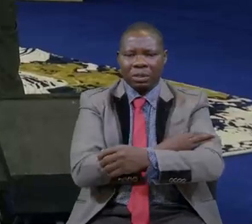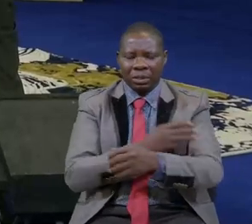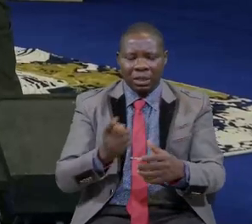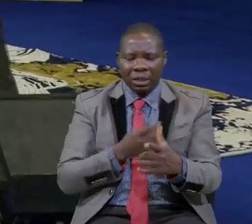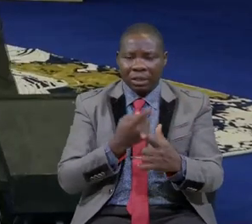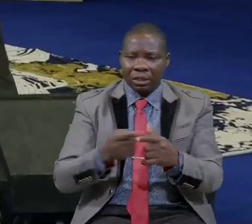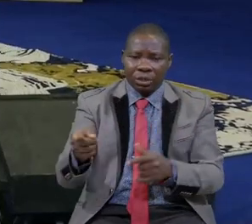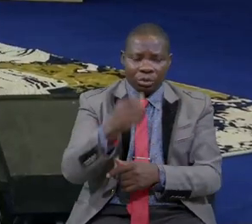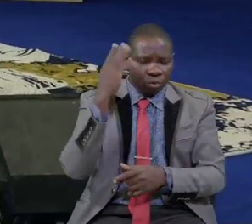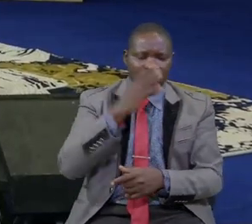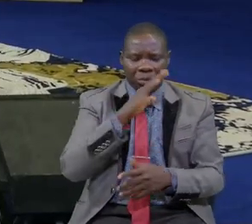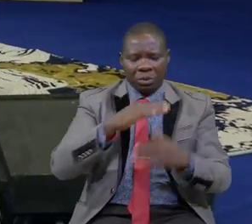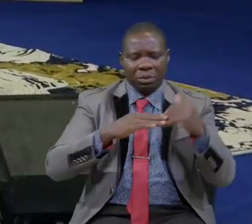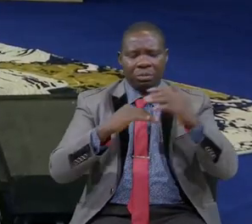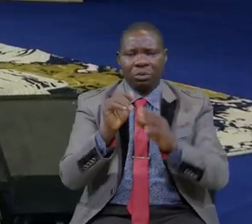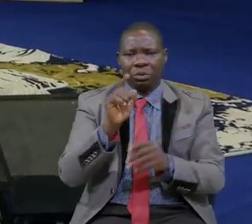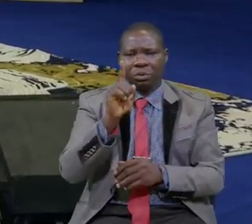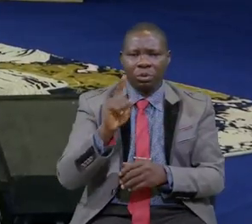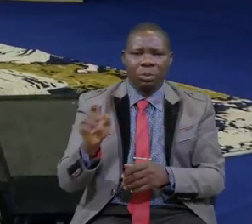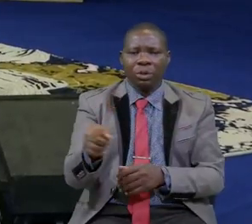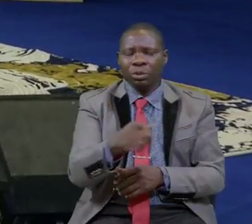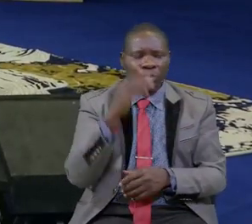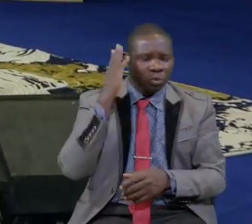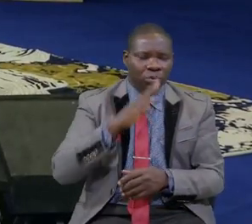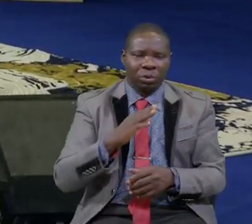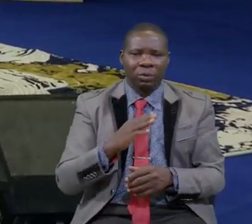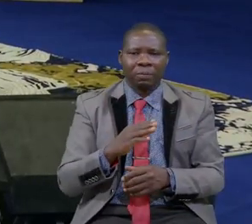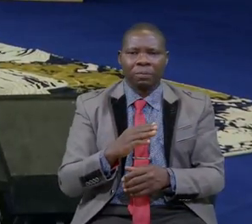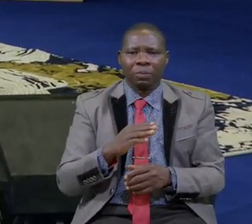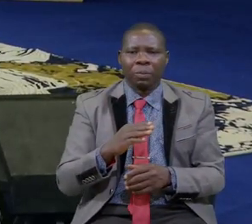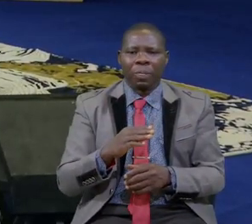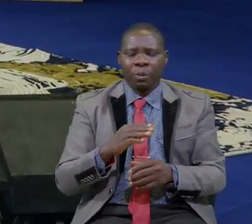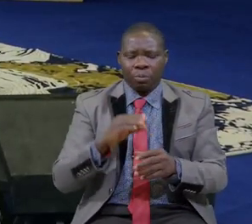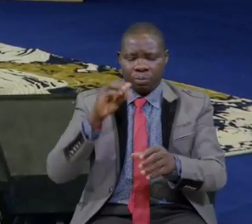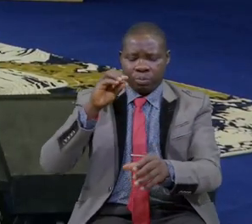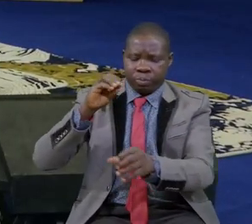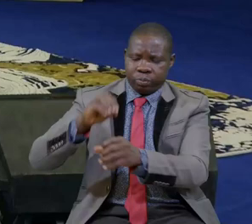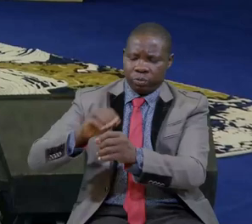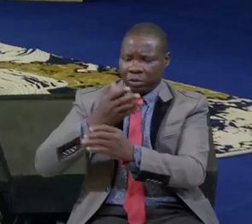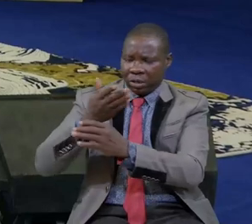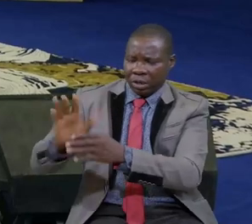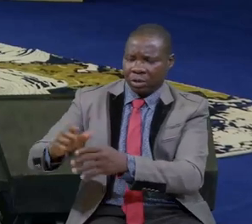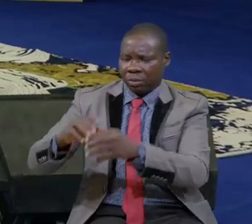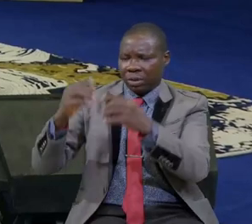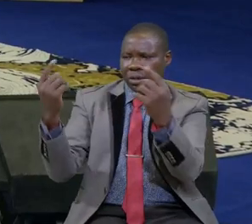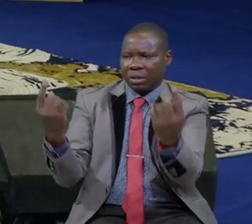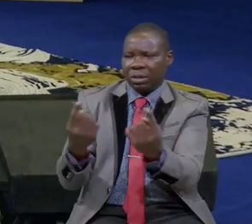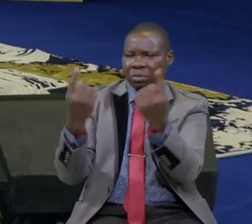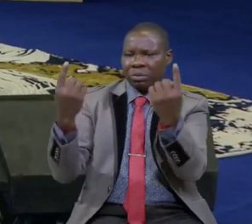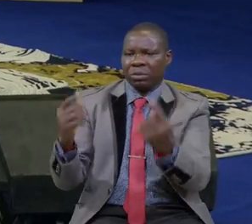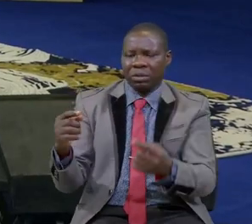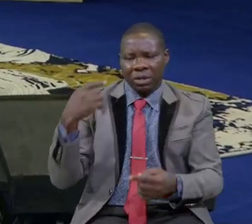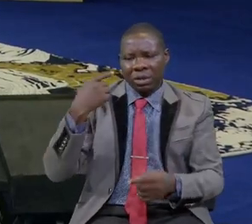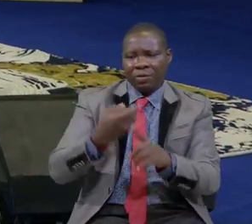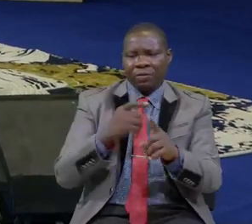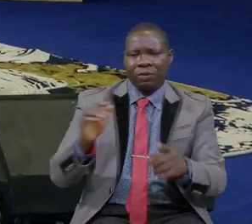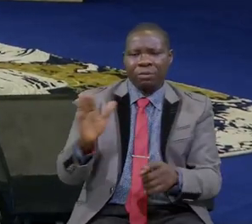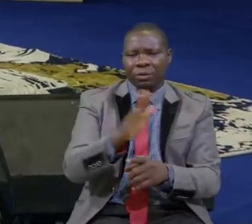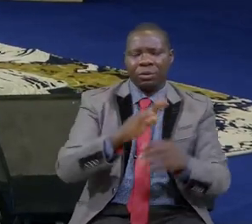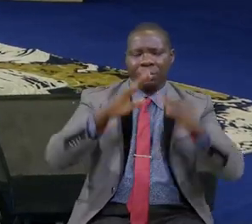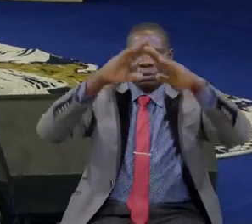up. Thou shall put away iniquity from thy tabernacles. You have to